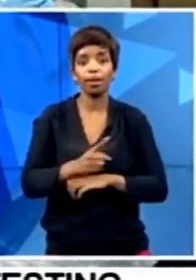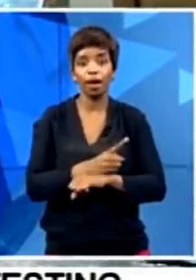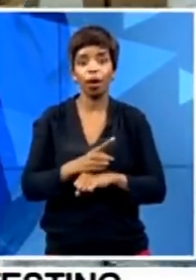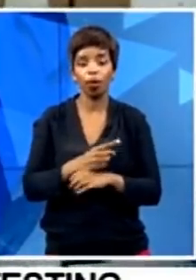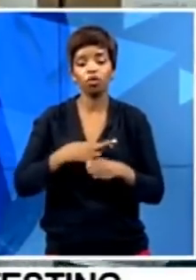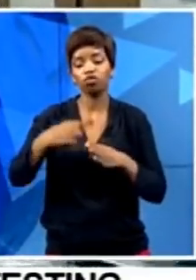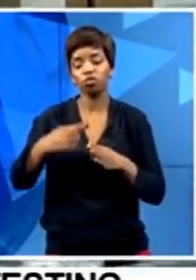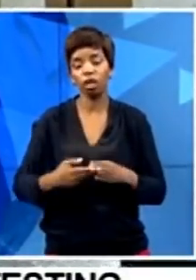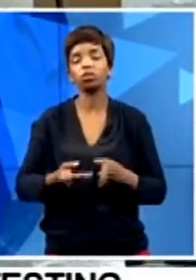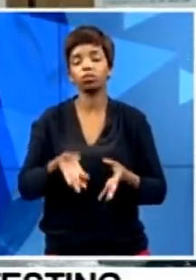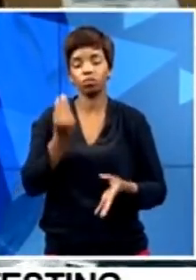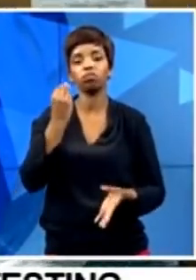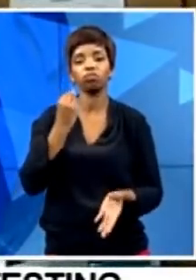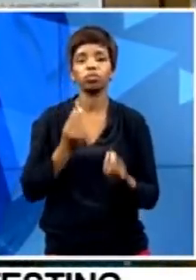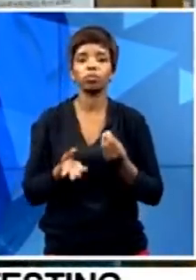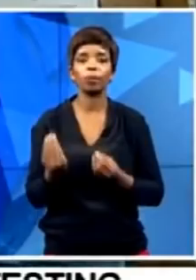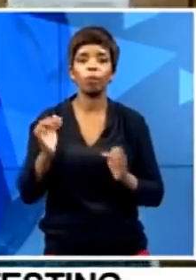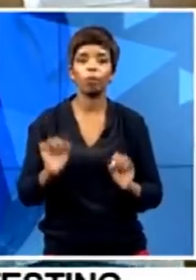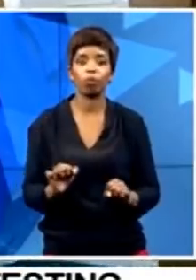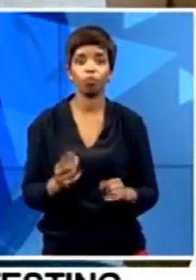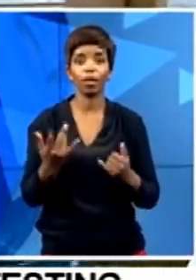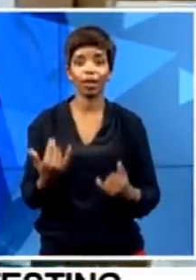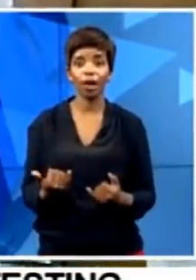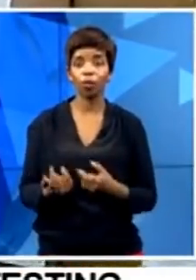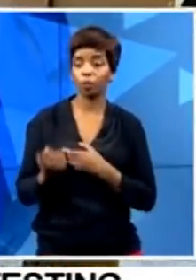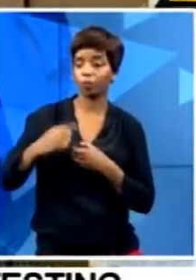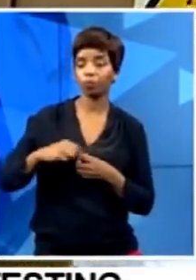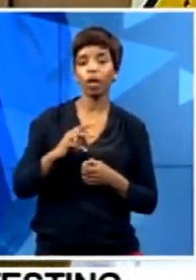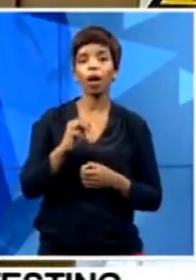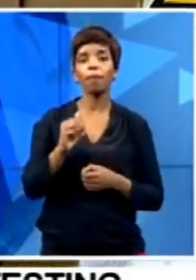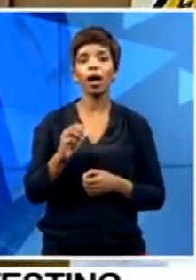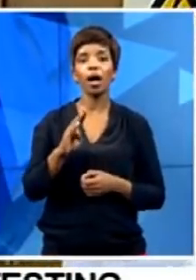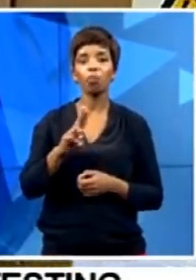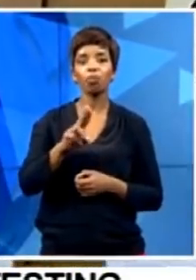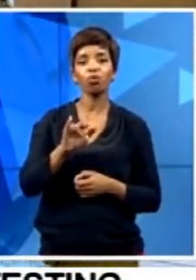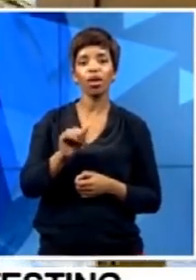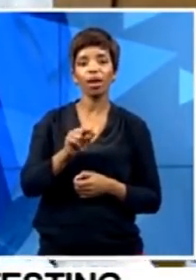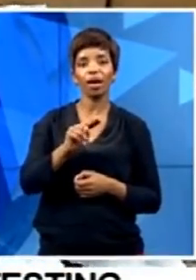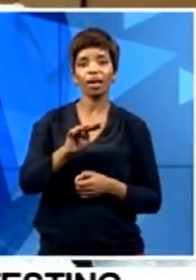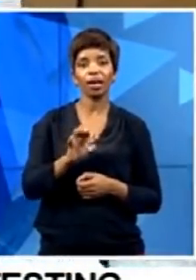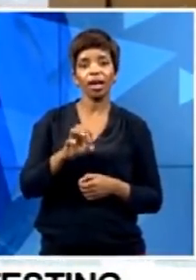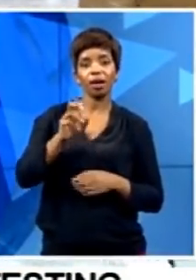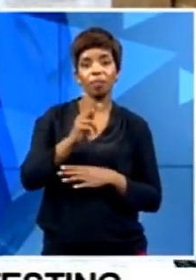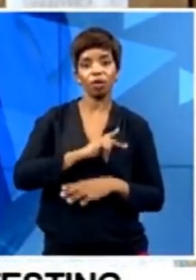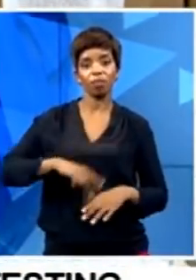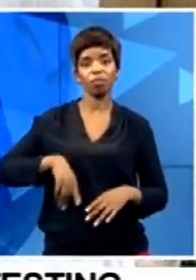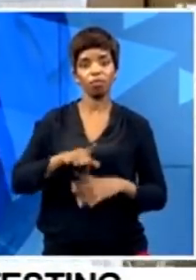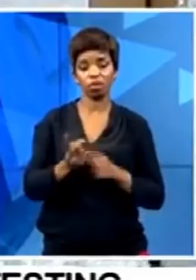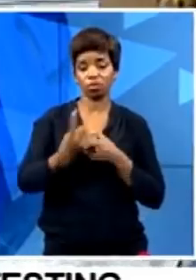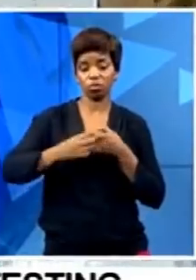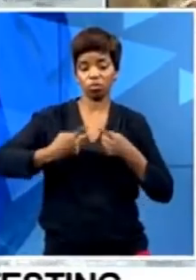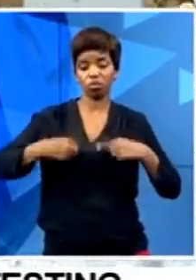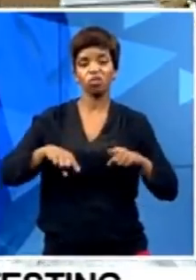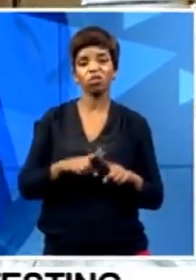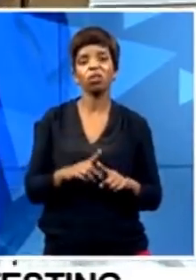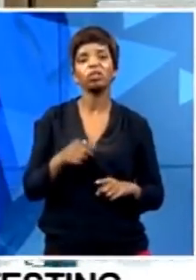morning. Tell us exactly, so you were inside, you saw for yourself. Are you impressed and are you happy that the facilities is in good standing to do testing in this area? Very